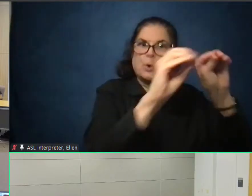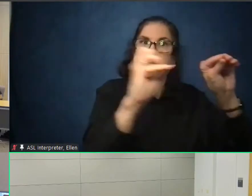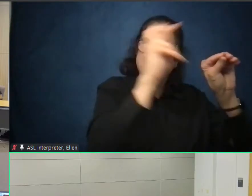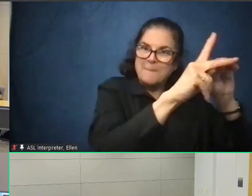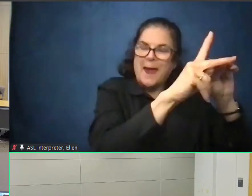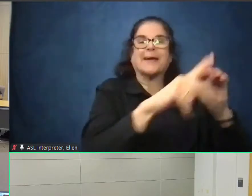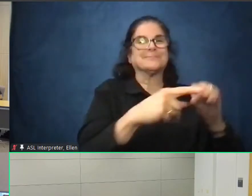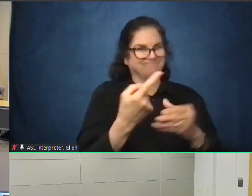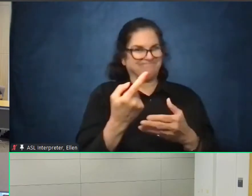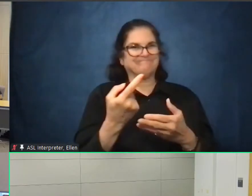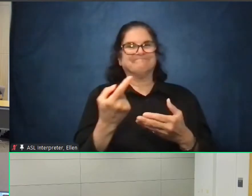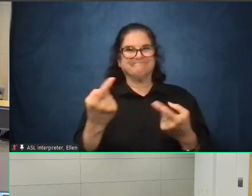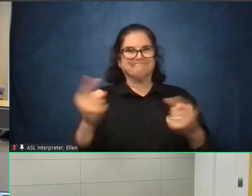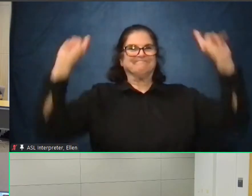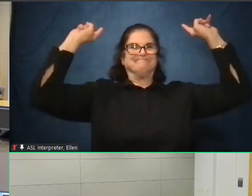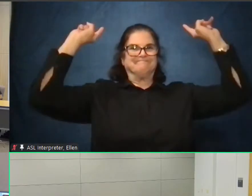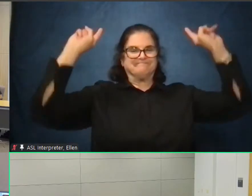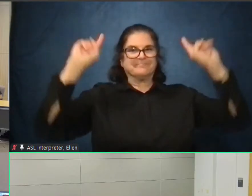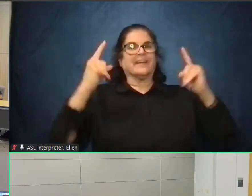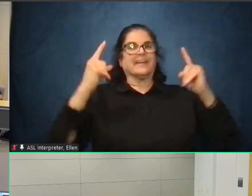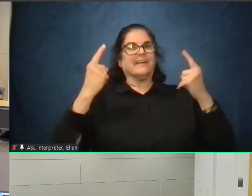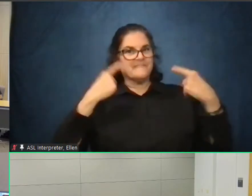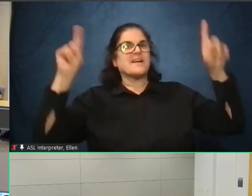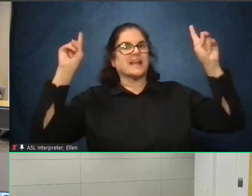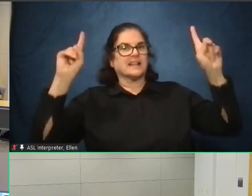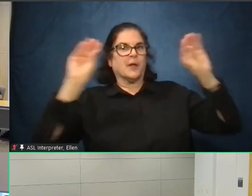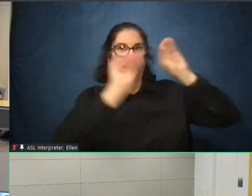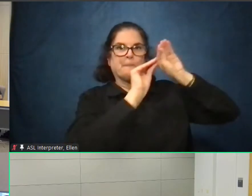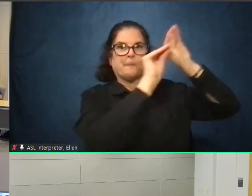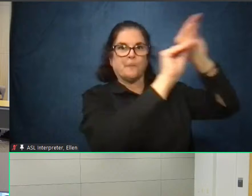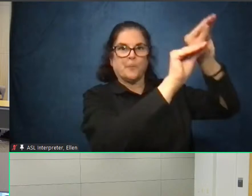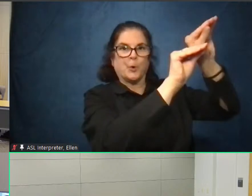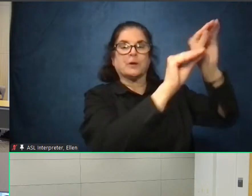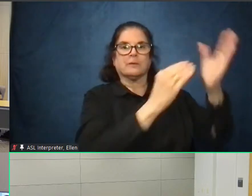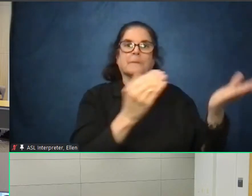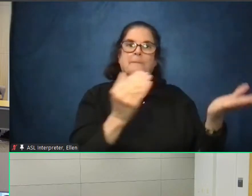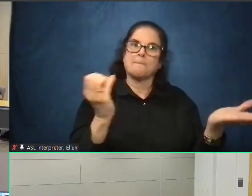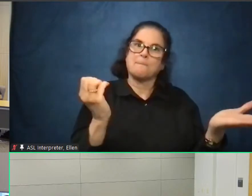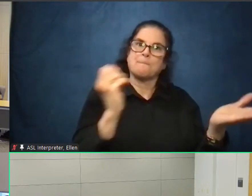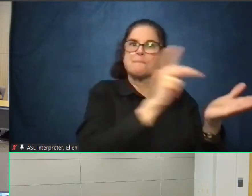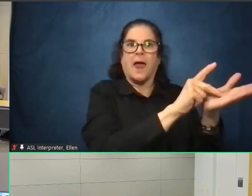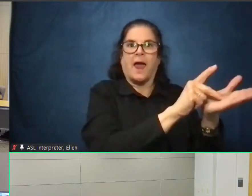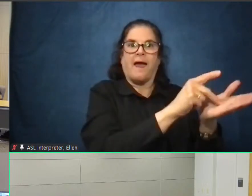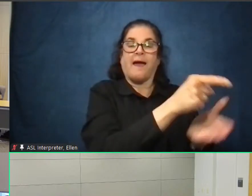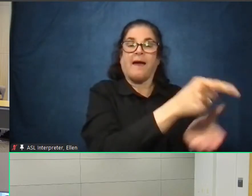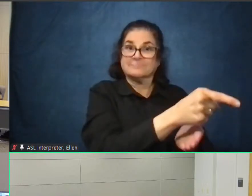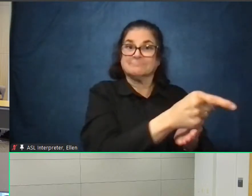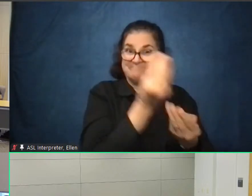but just wanted to give that update. Thank you. Karen, thank you. Yeah.